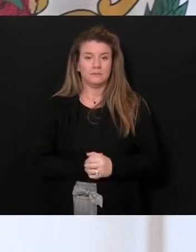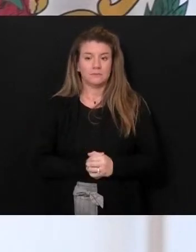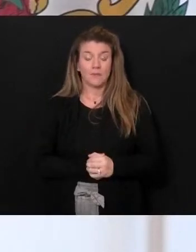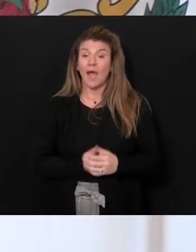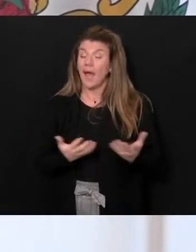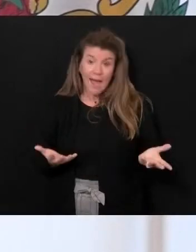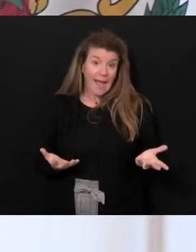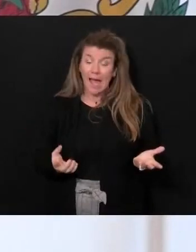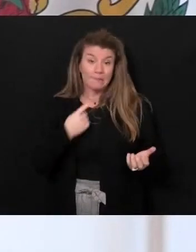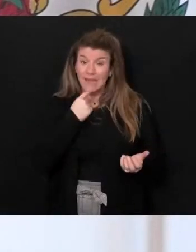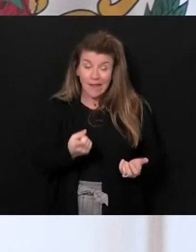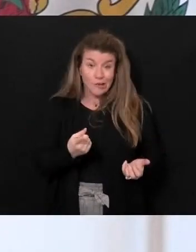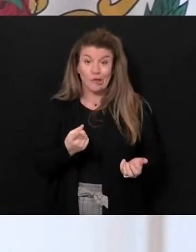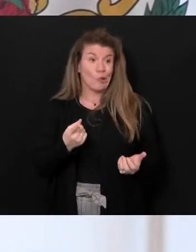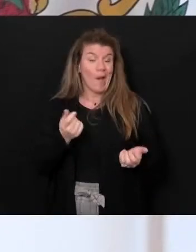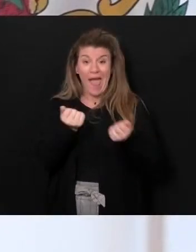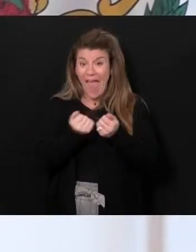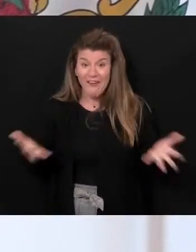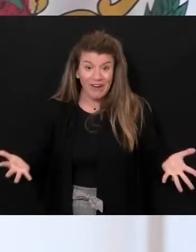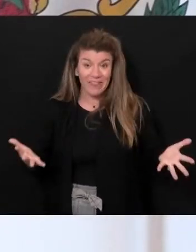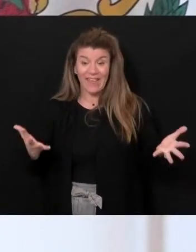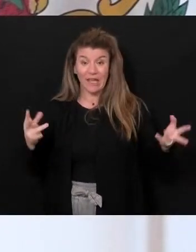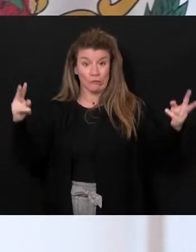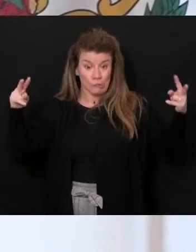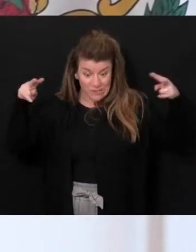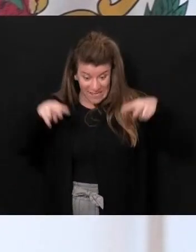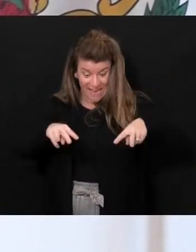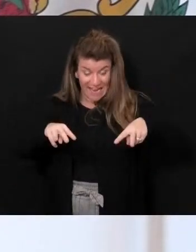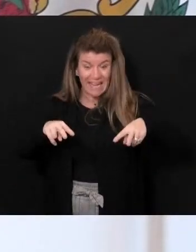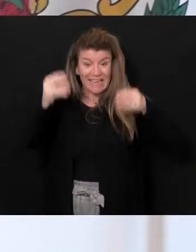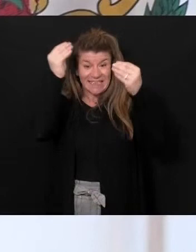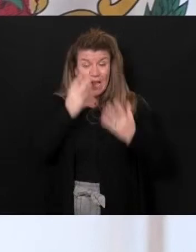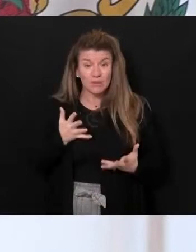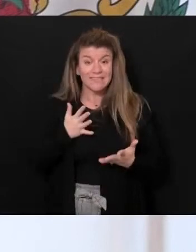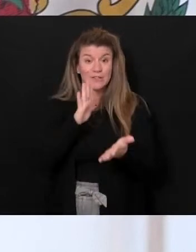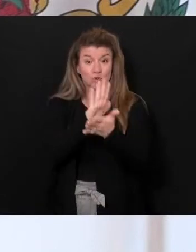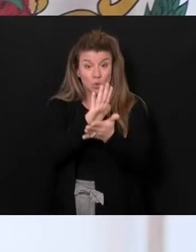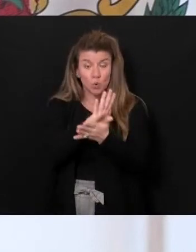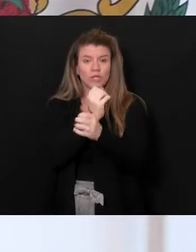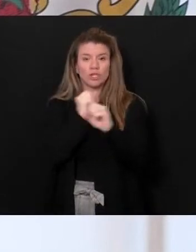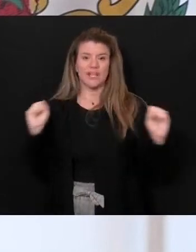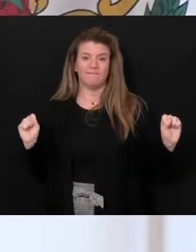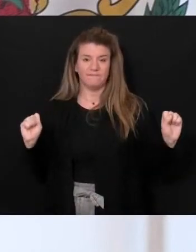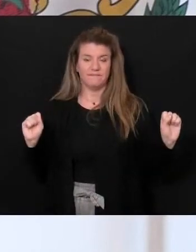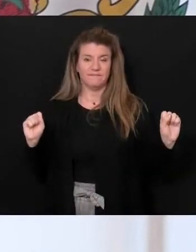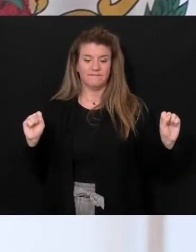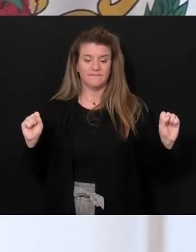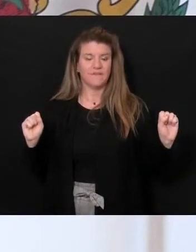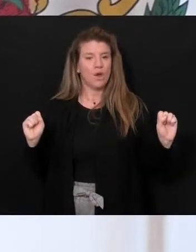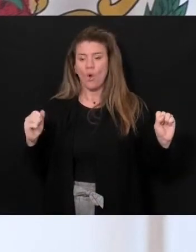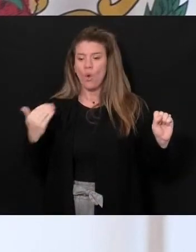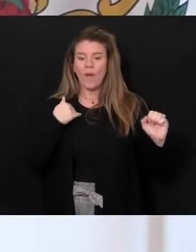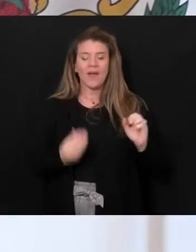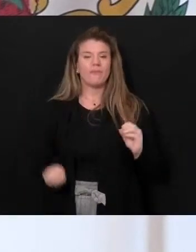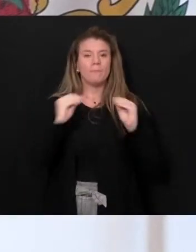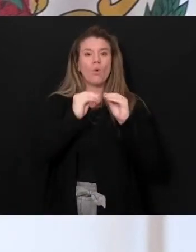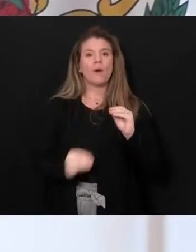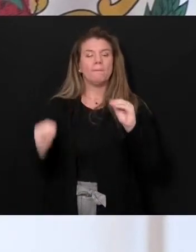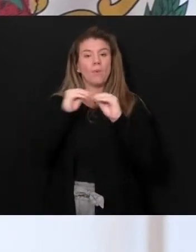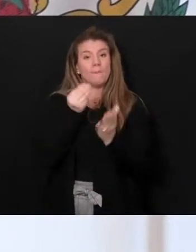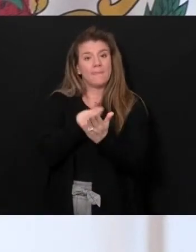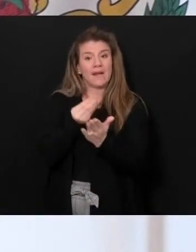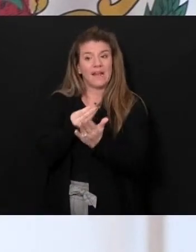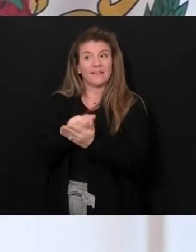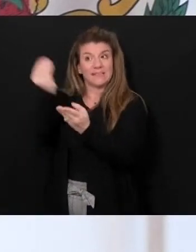I'm telling you, the science tells us overwhelmingly that the school's safe. We have more and more and more dollars that are